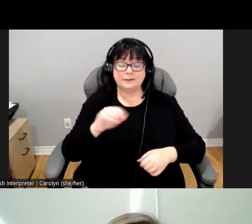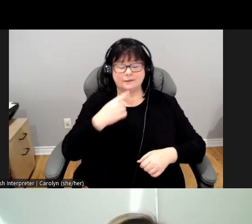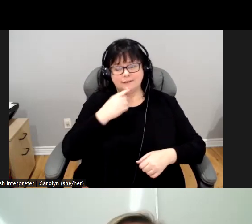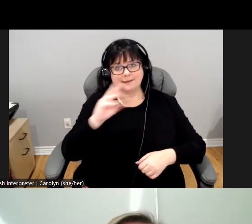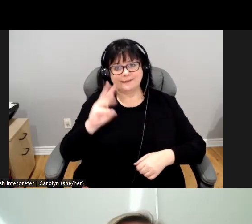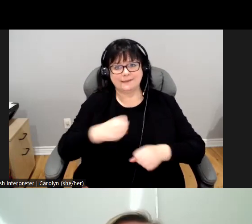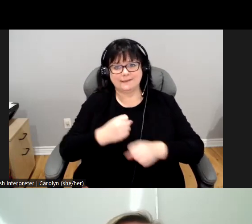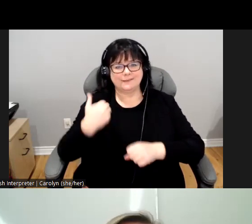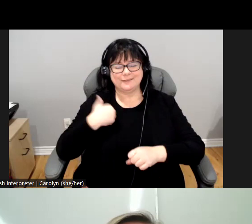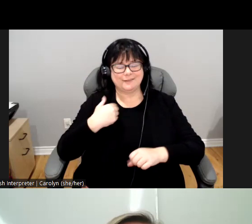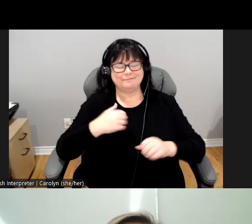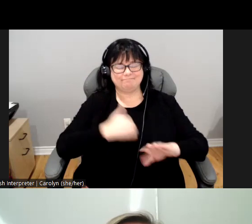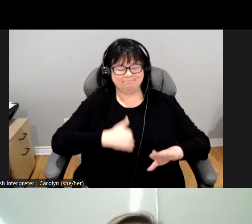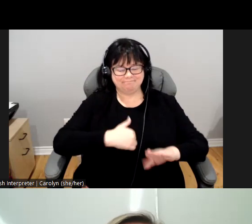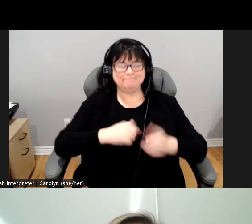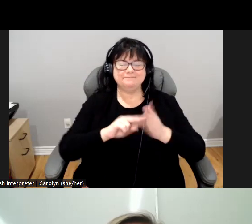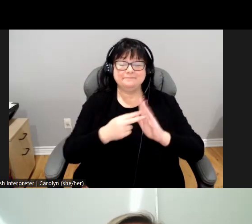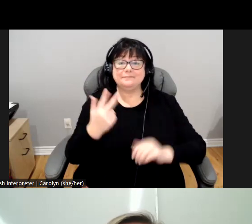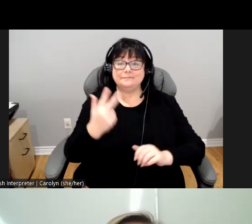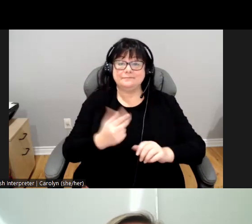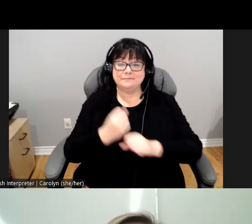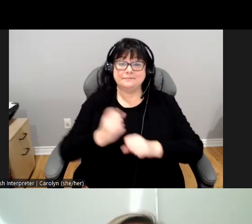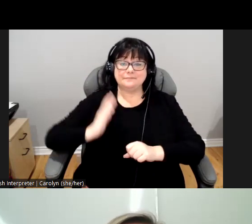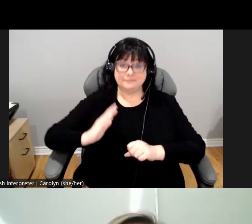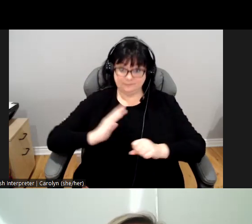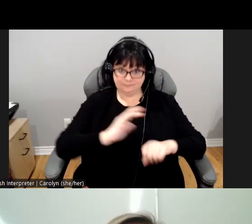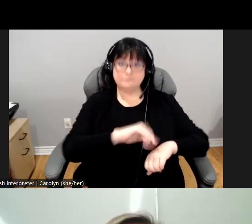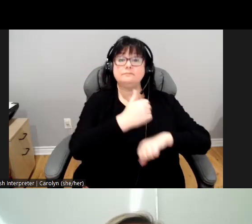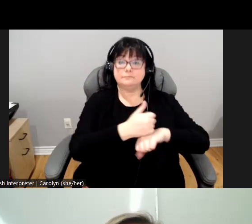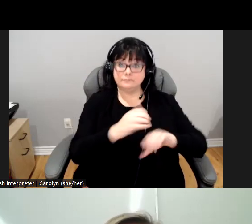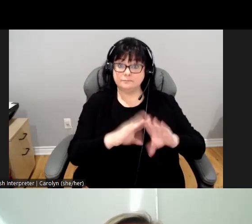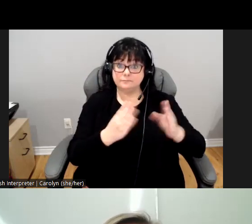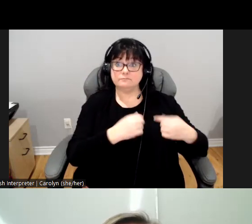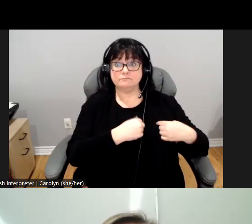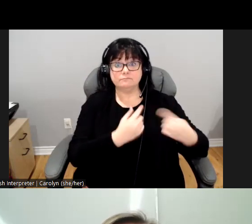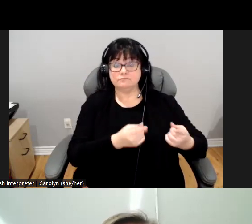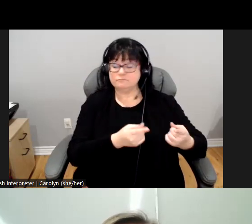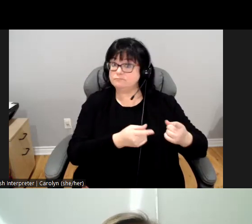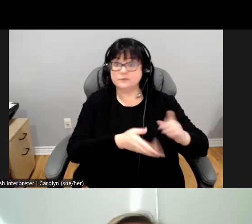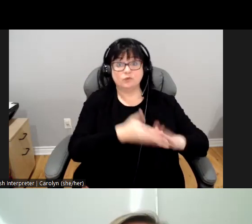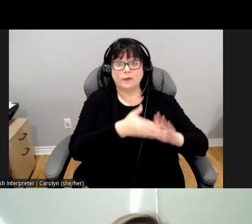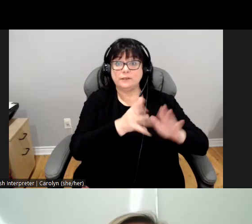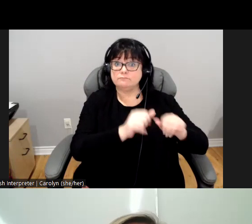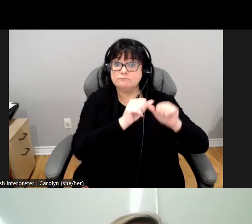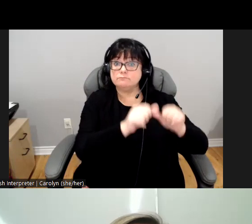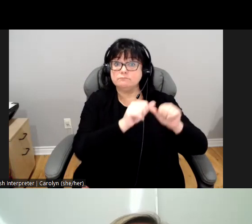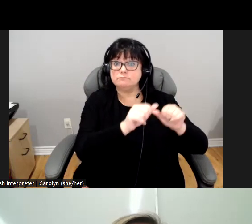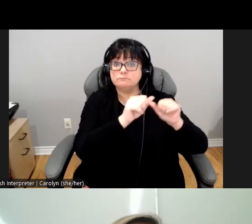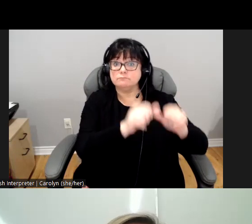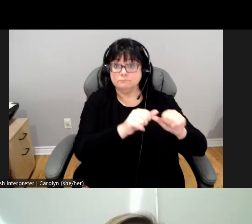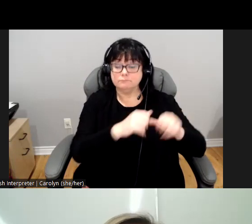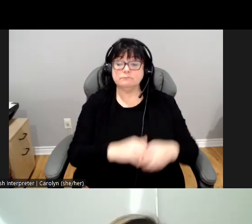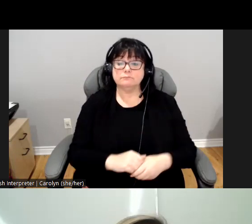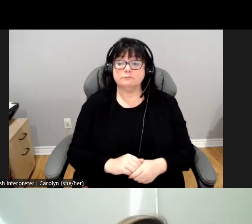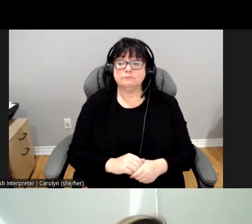ago. And we've been running it pretty continuously for the last 3 years. Thanks. Lisa just